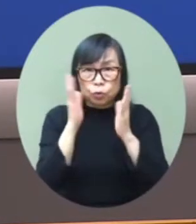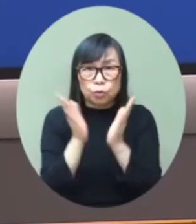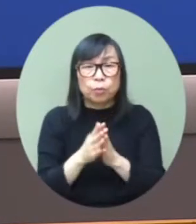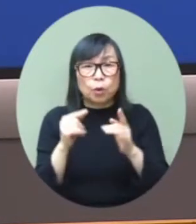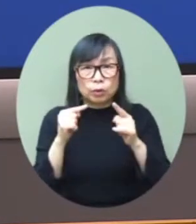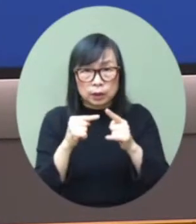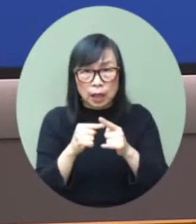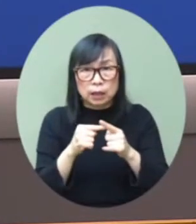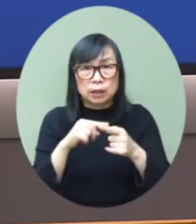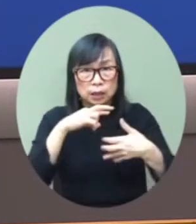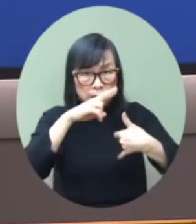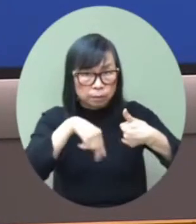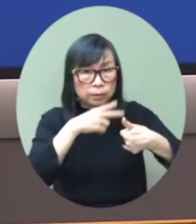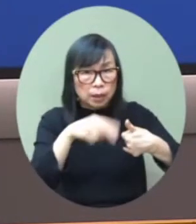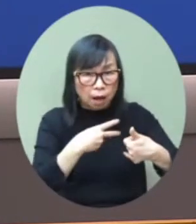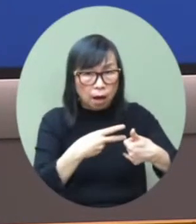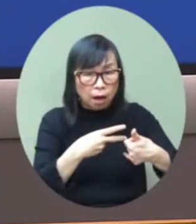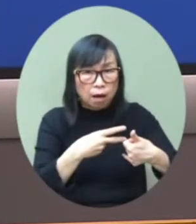can't verify.